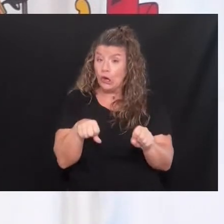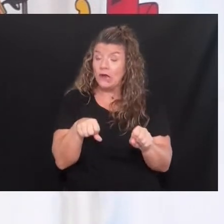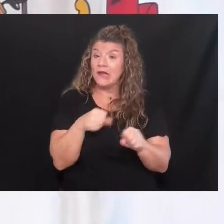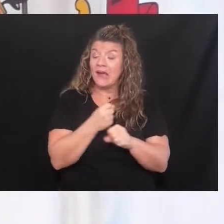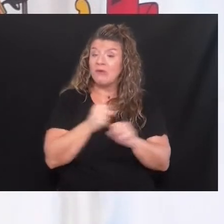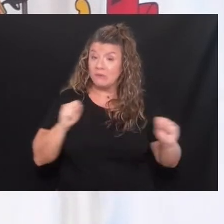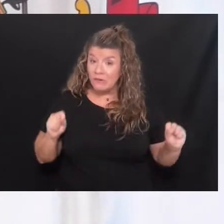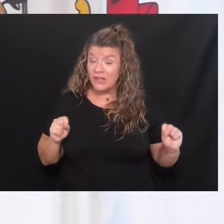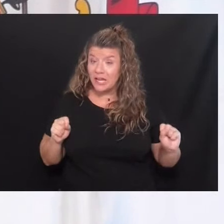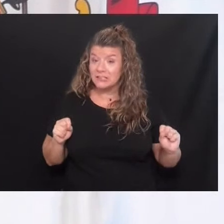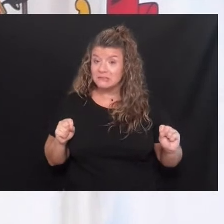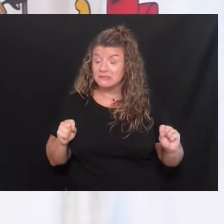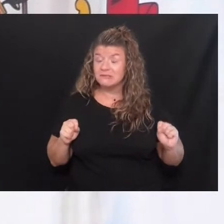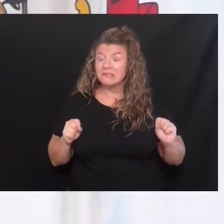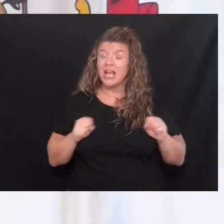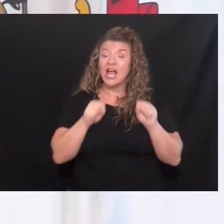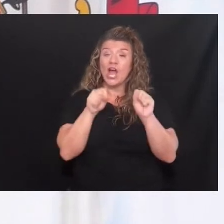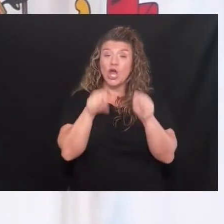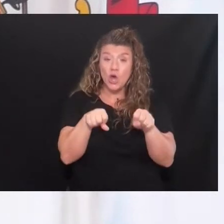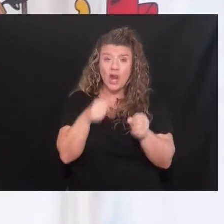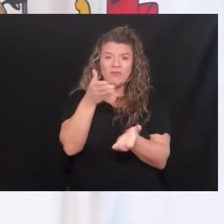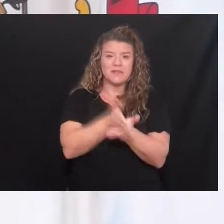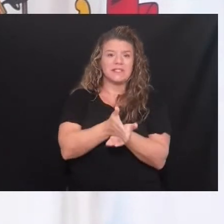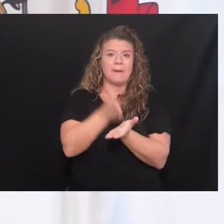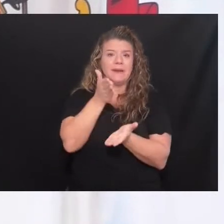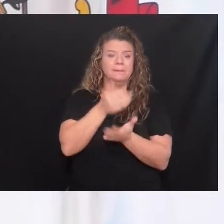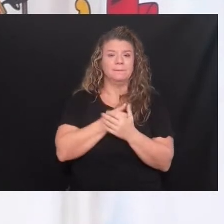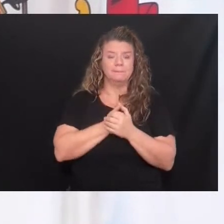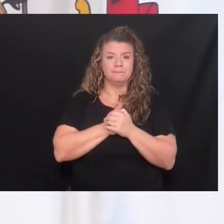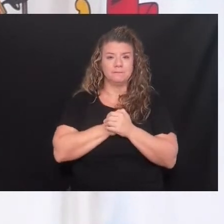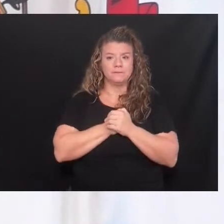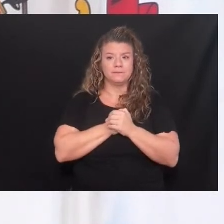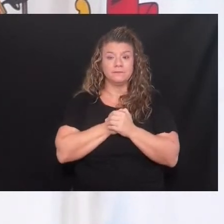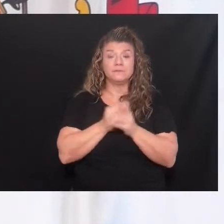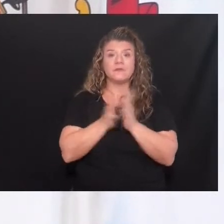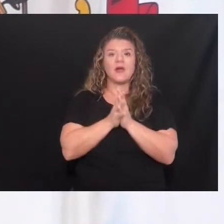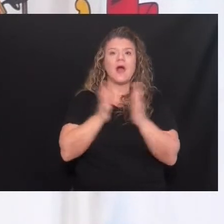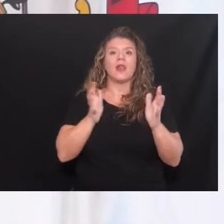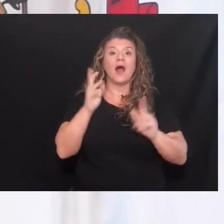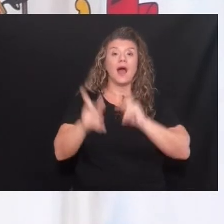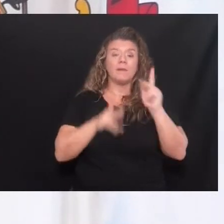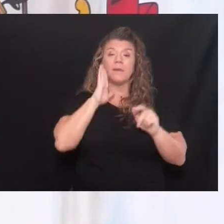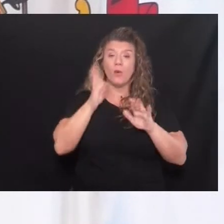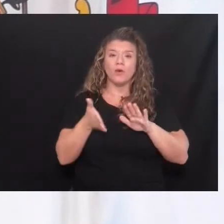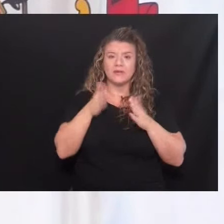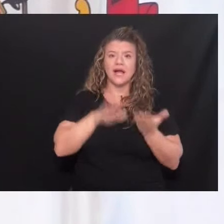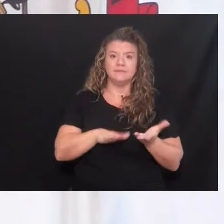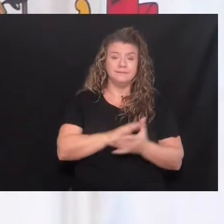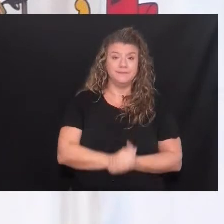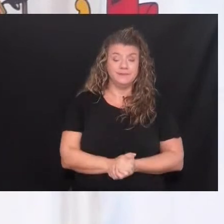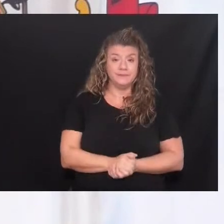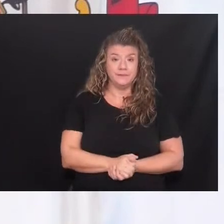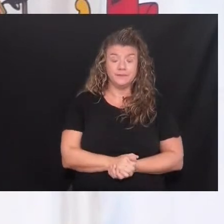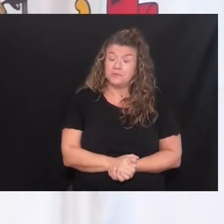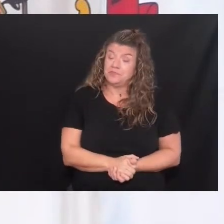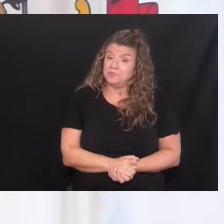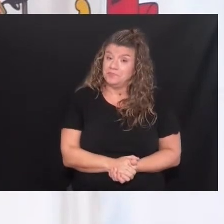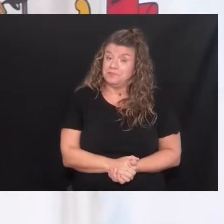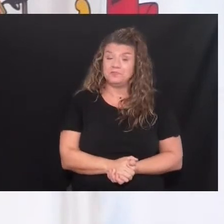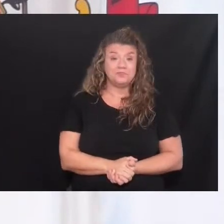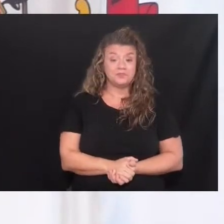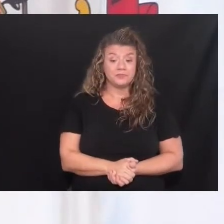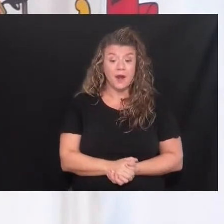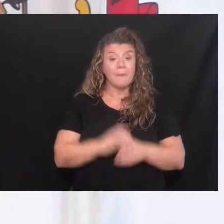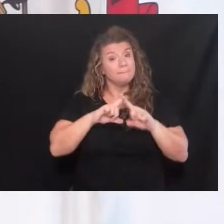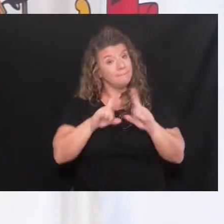It absolutely could have been stopped. A bunch of people will die. That's all there is to it. We could